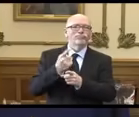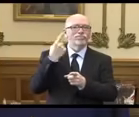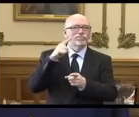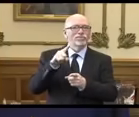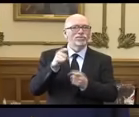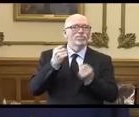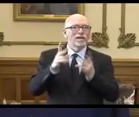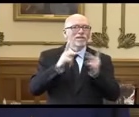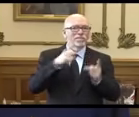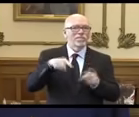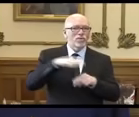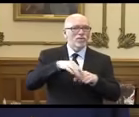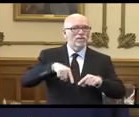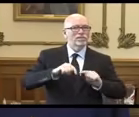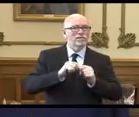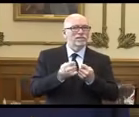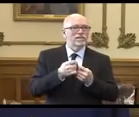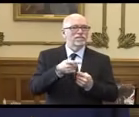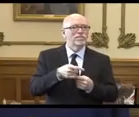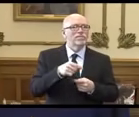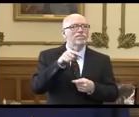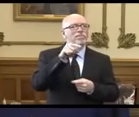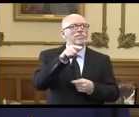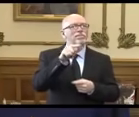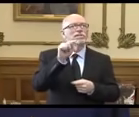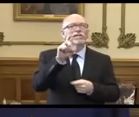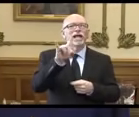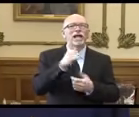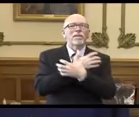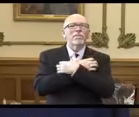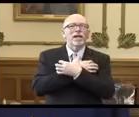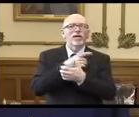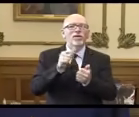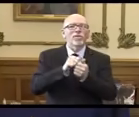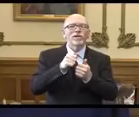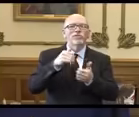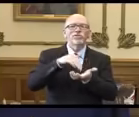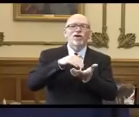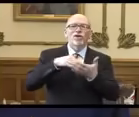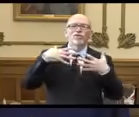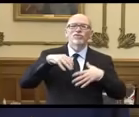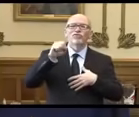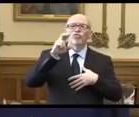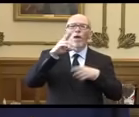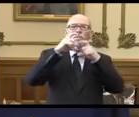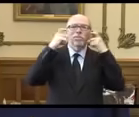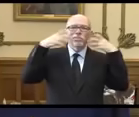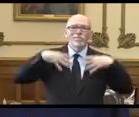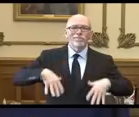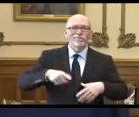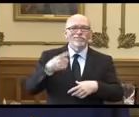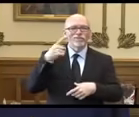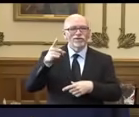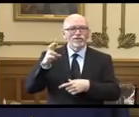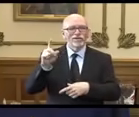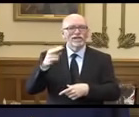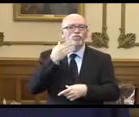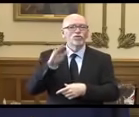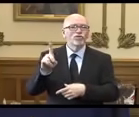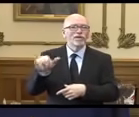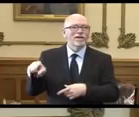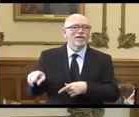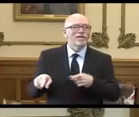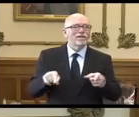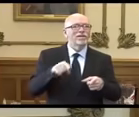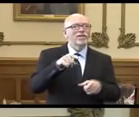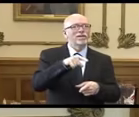many folks on this team. This is a teddy bear in scrubs. Dr. Dan, sweeten up your day. This is,